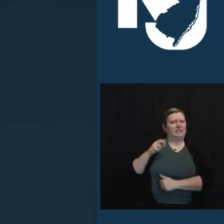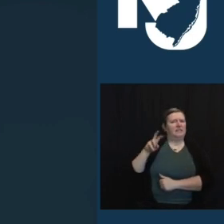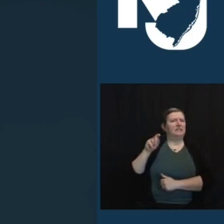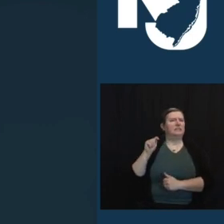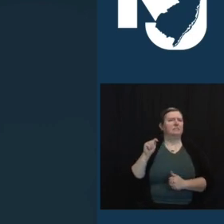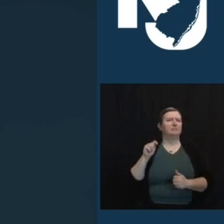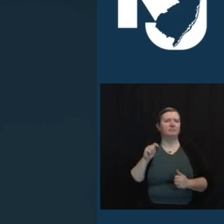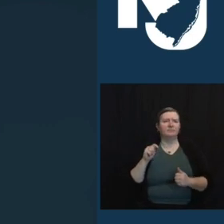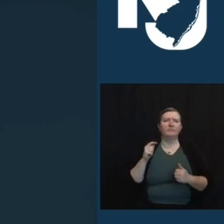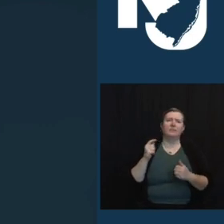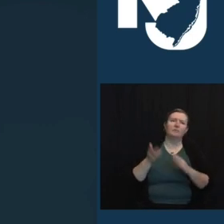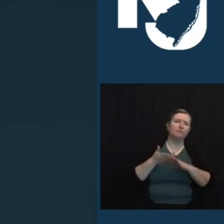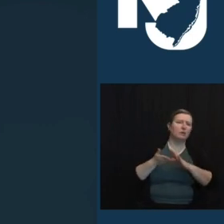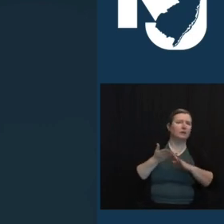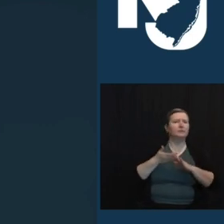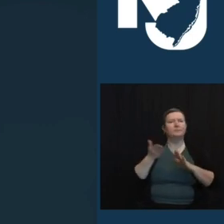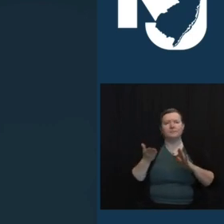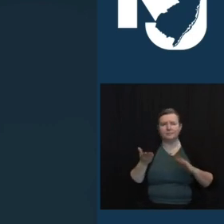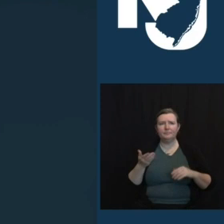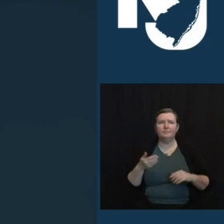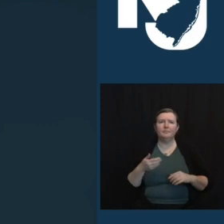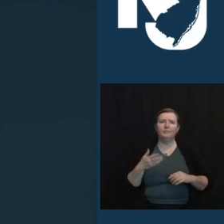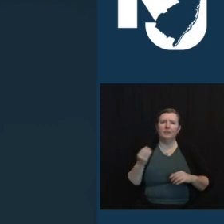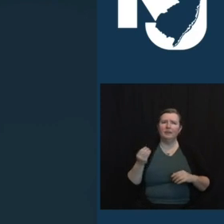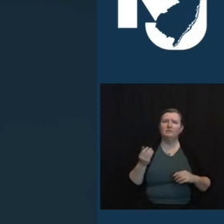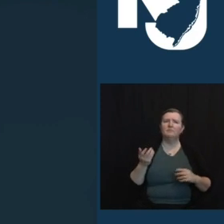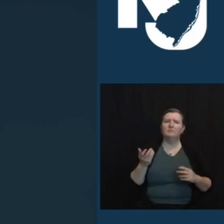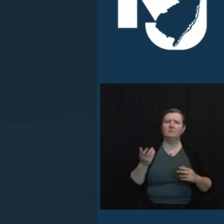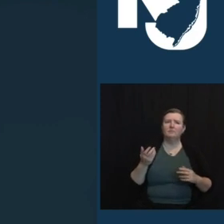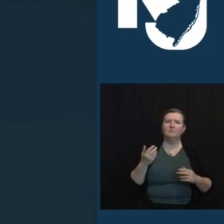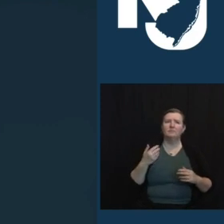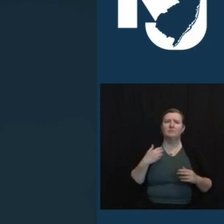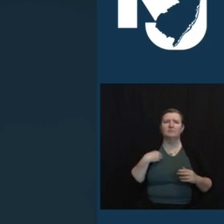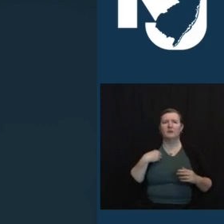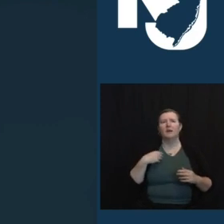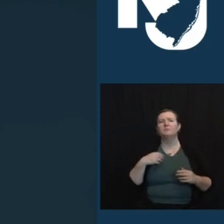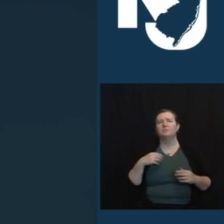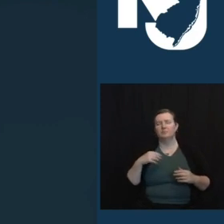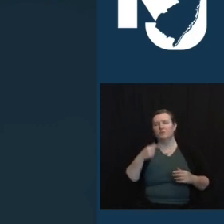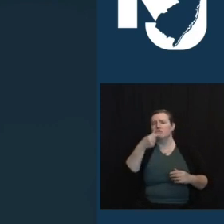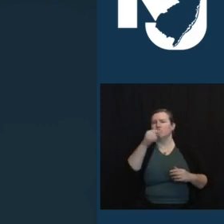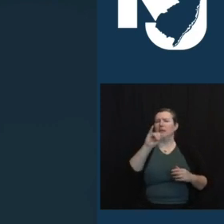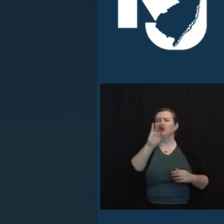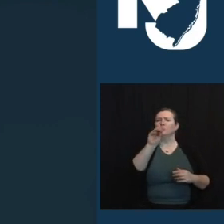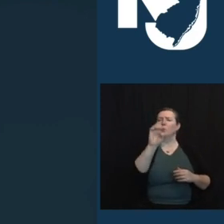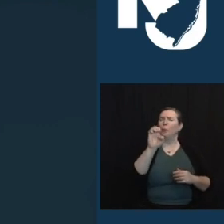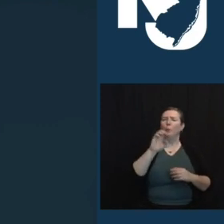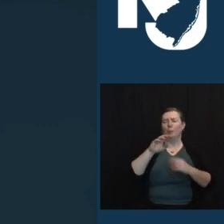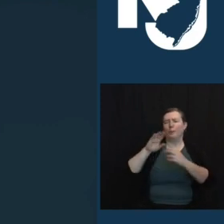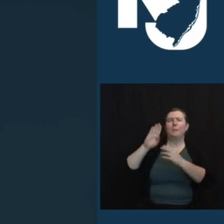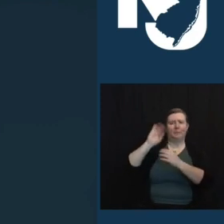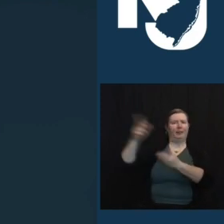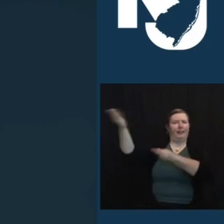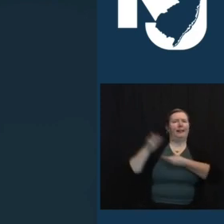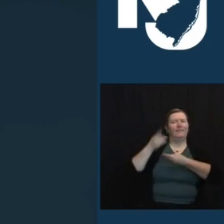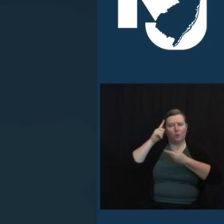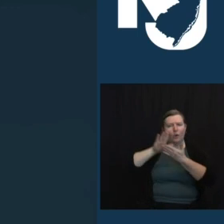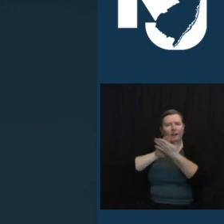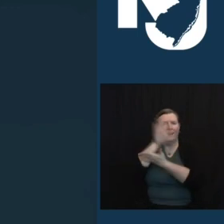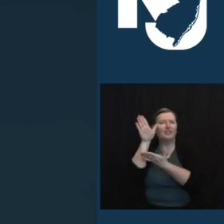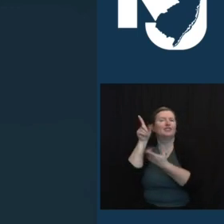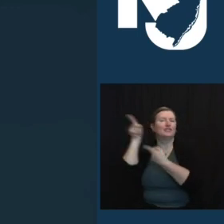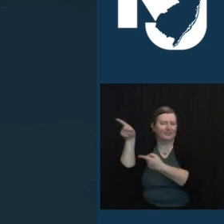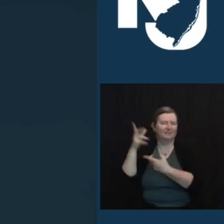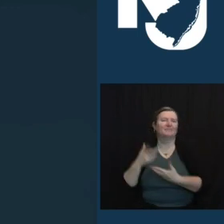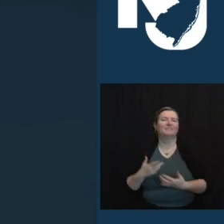benefited from the GI Bill to earn an undergraduate degree from Seton Hall University and a law degree from Georgetown University.